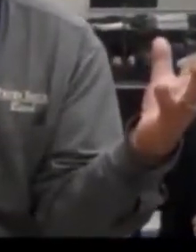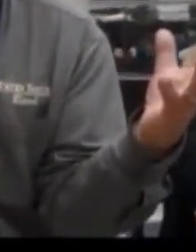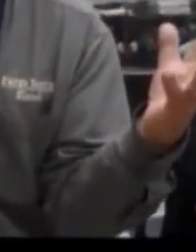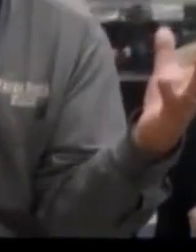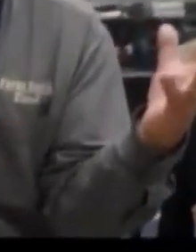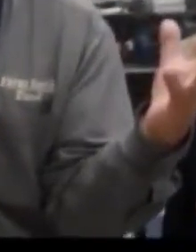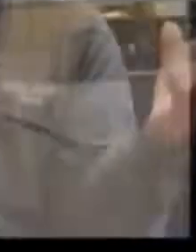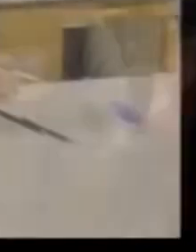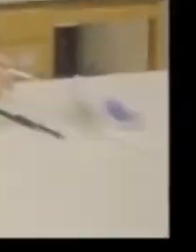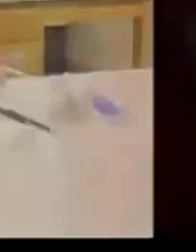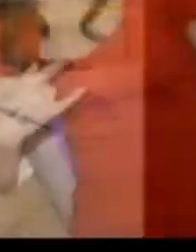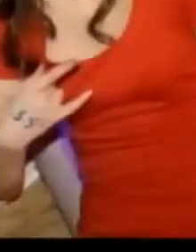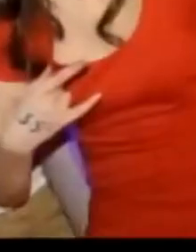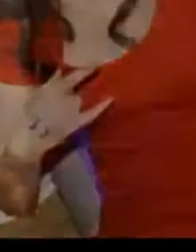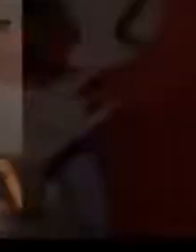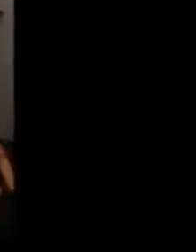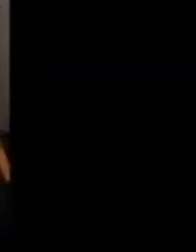High.